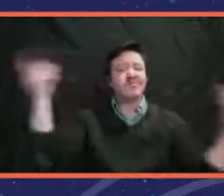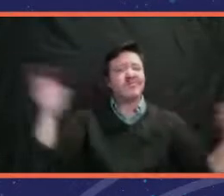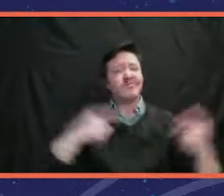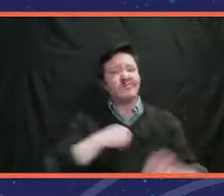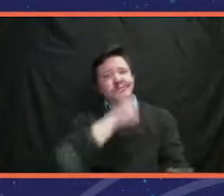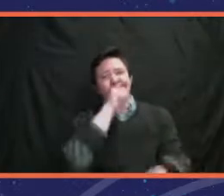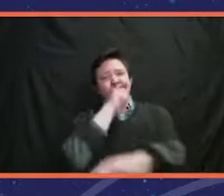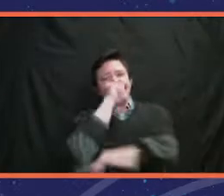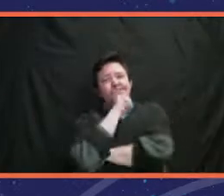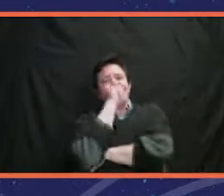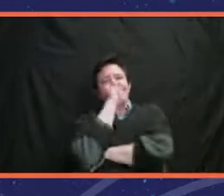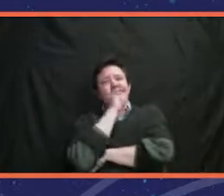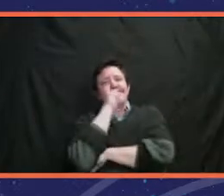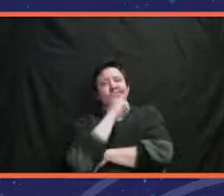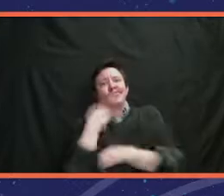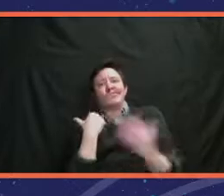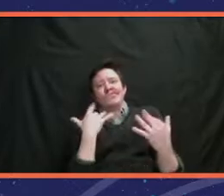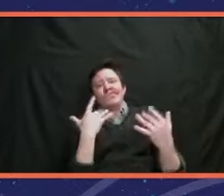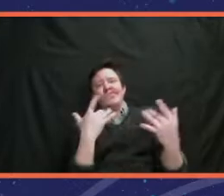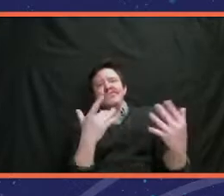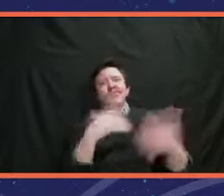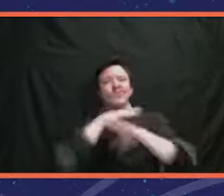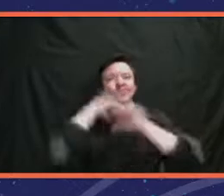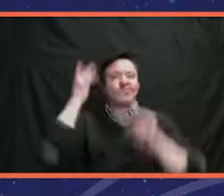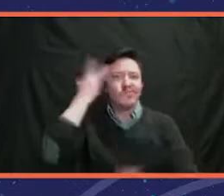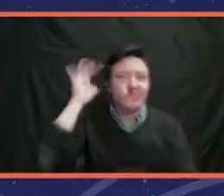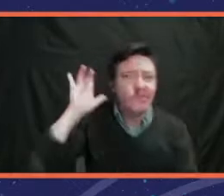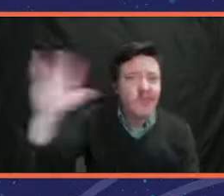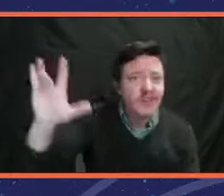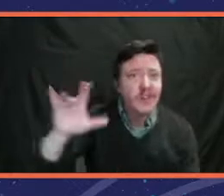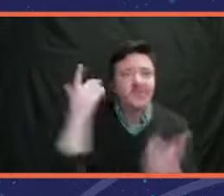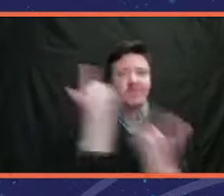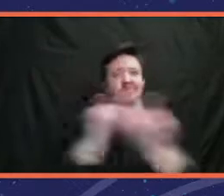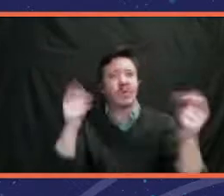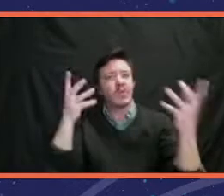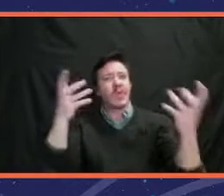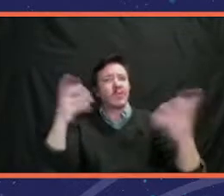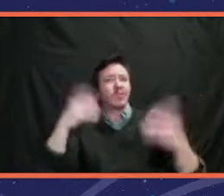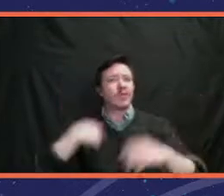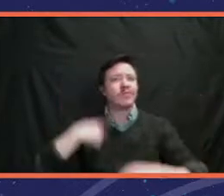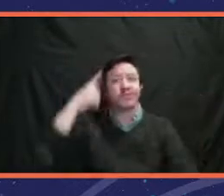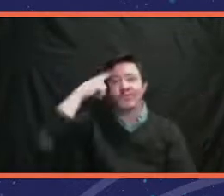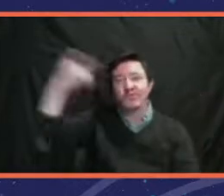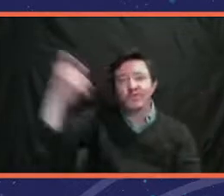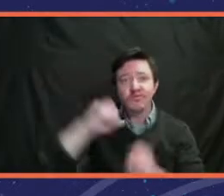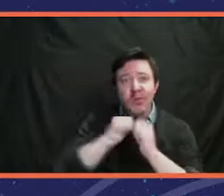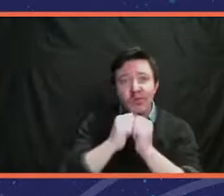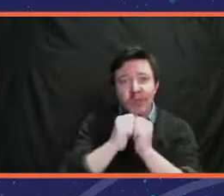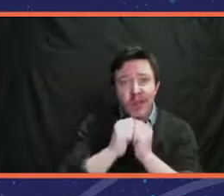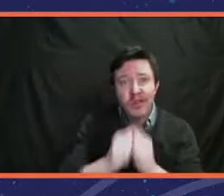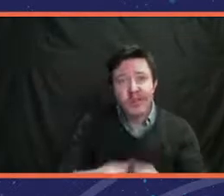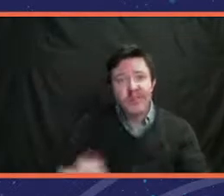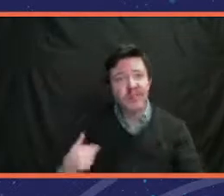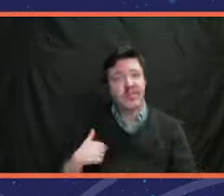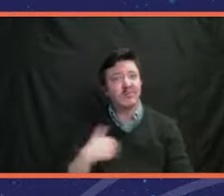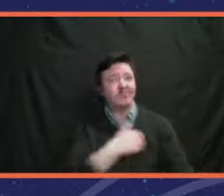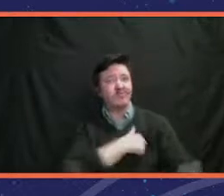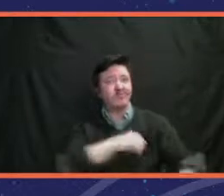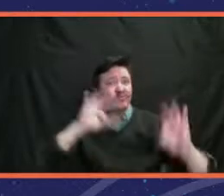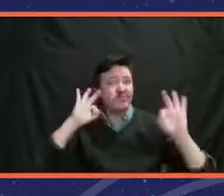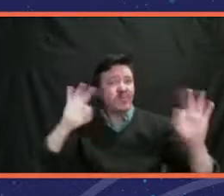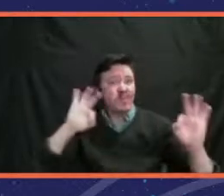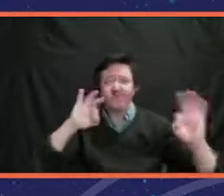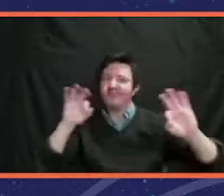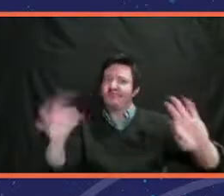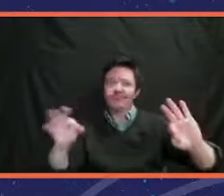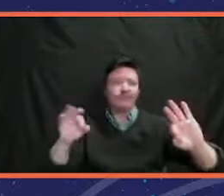liberation. So let us dream here together. Under conditions ideal, not ideal, but